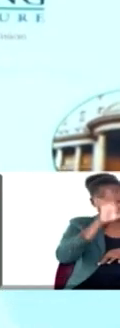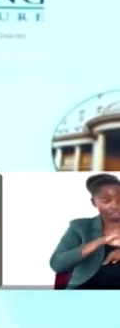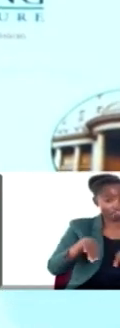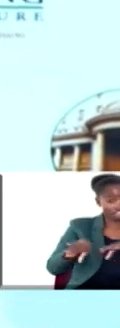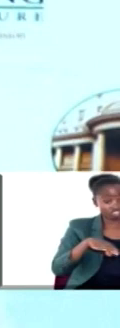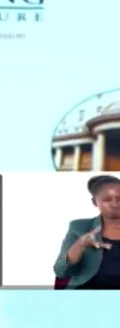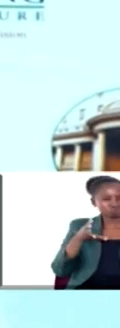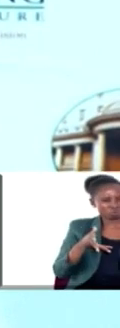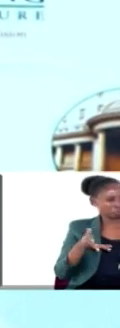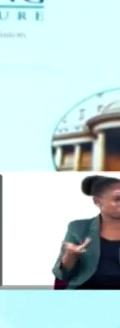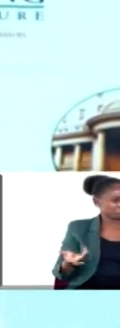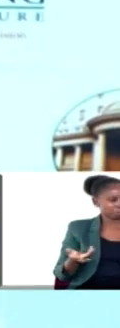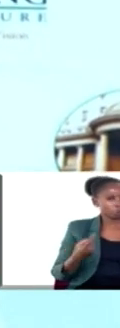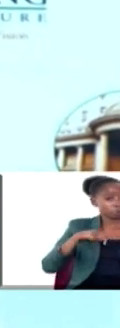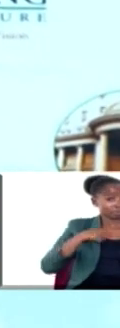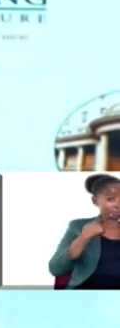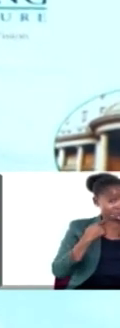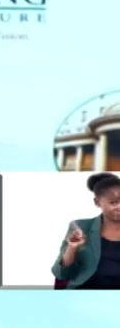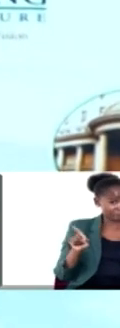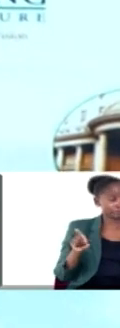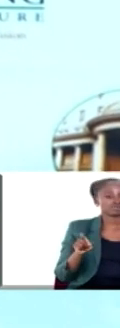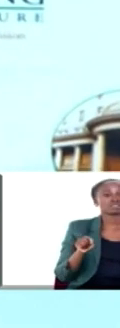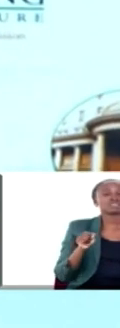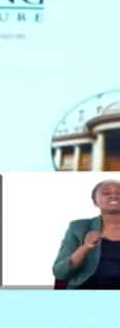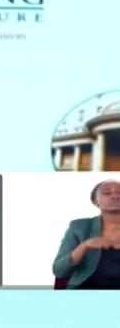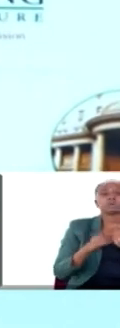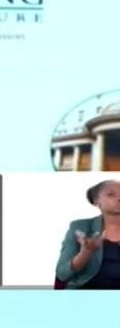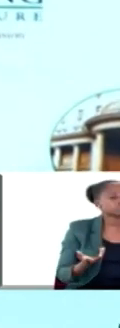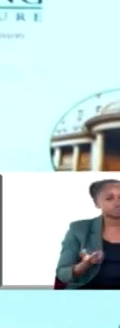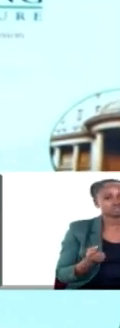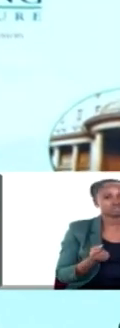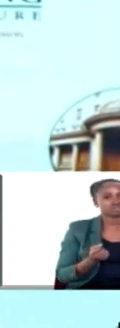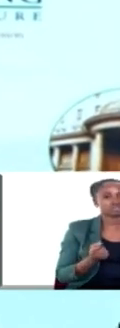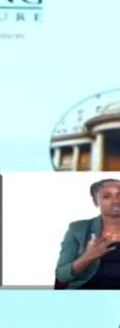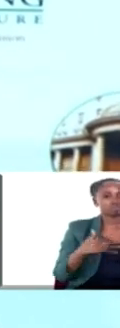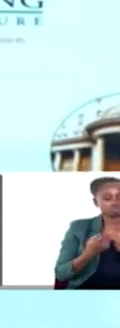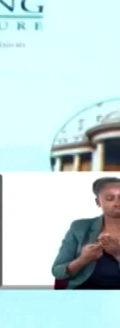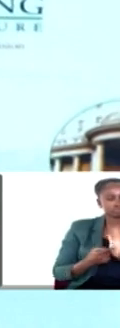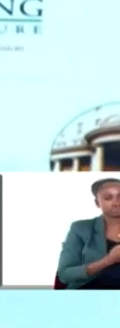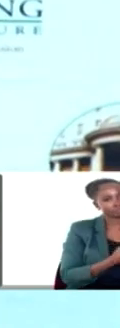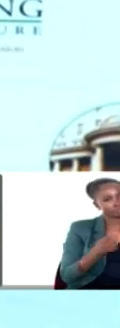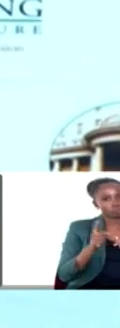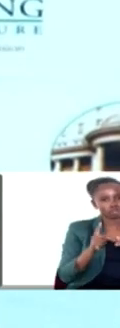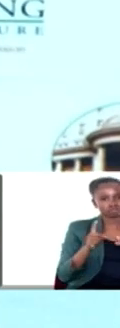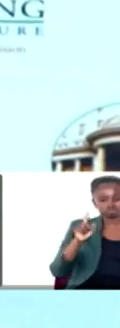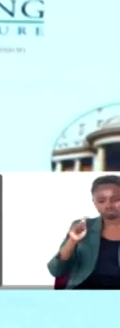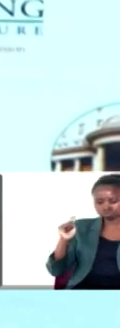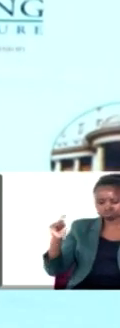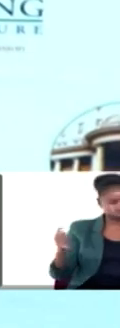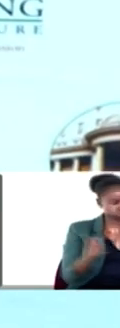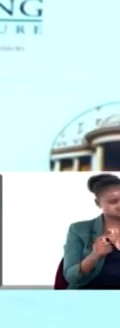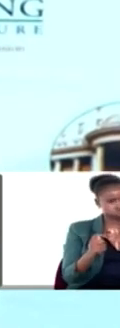action that we're unveiling today is about outlining a trajectory of radical